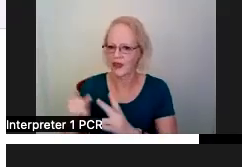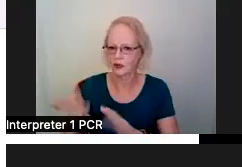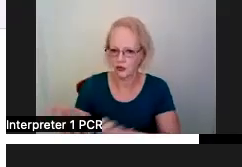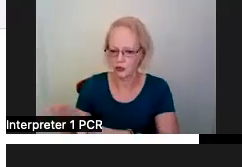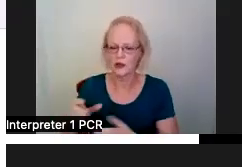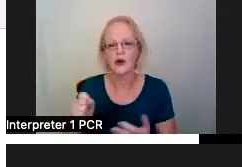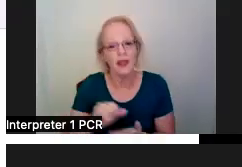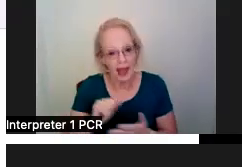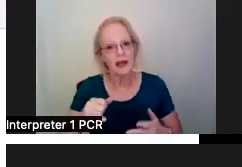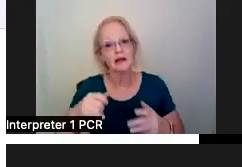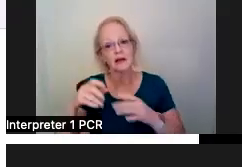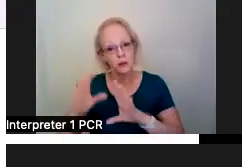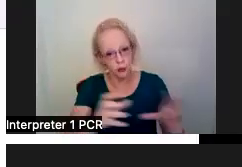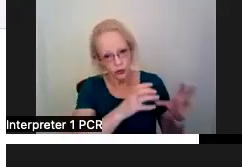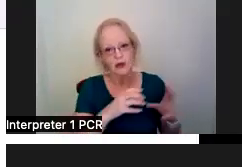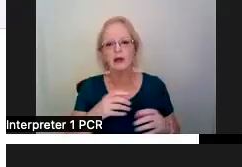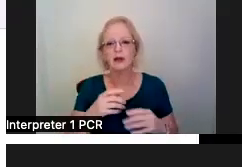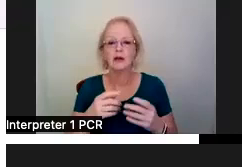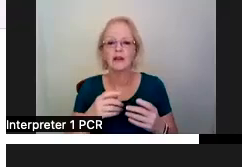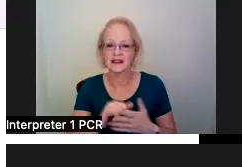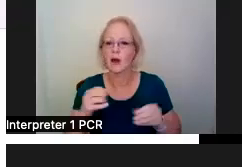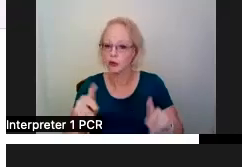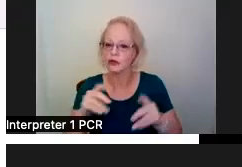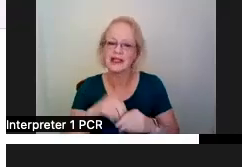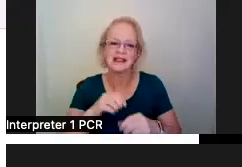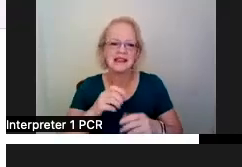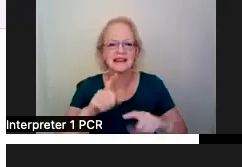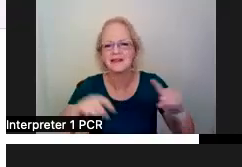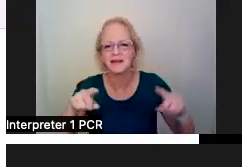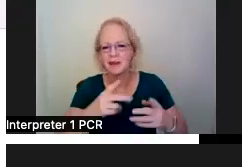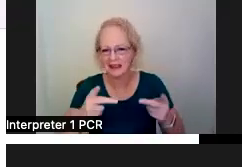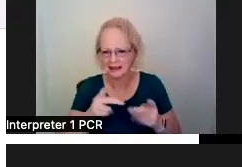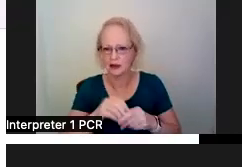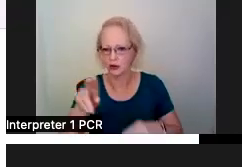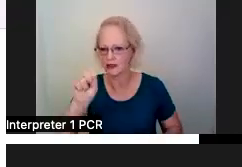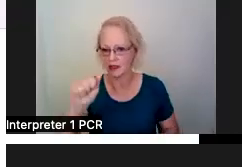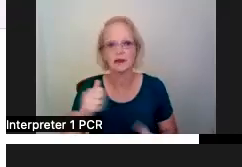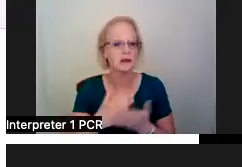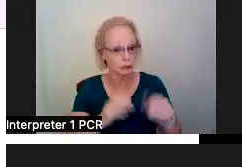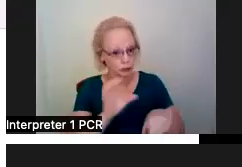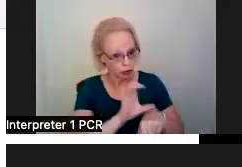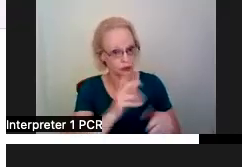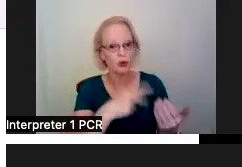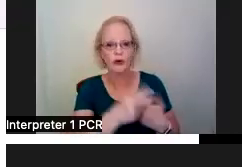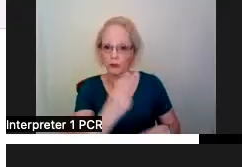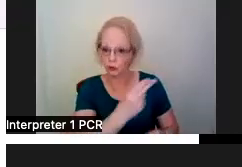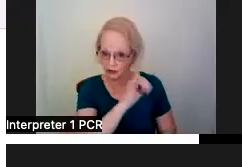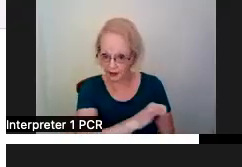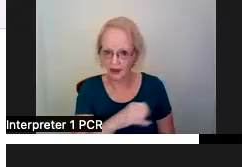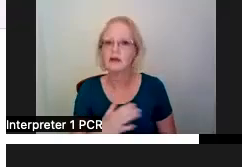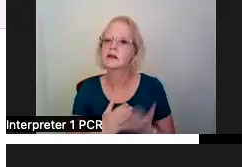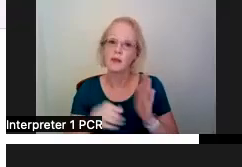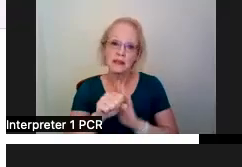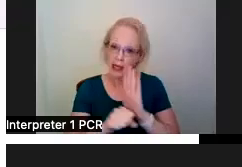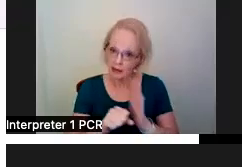States under certain programs. Certain church plans use them. We have some state plans that